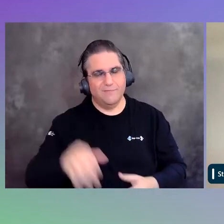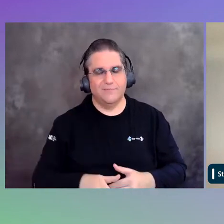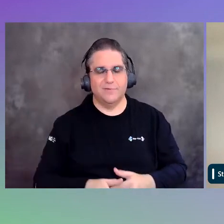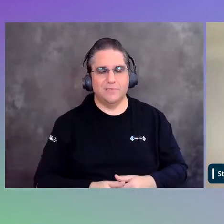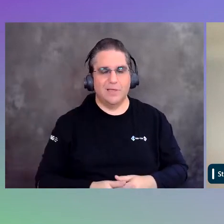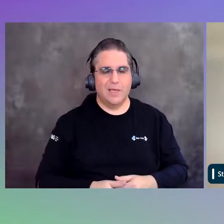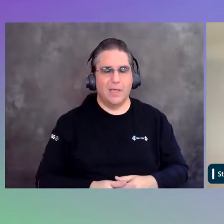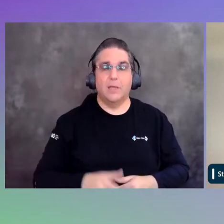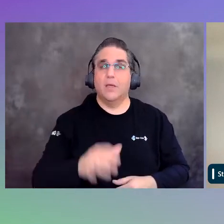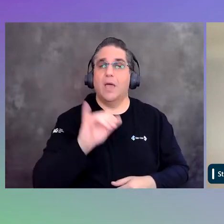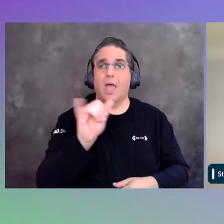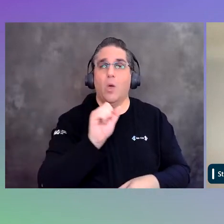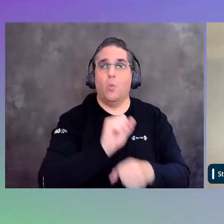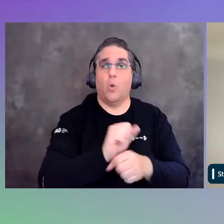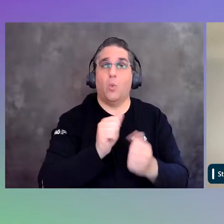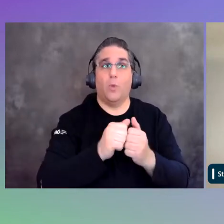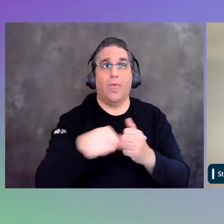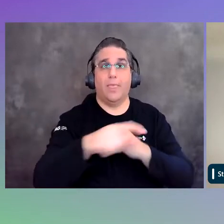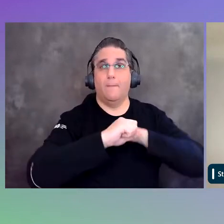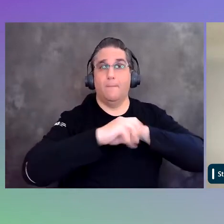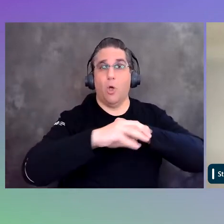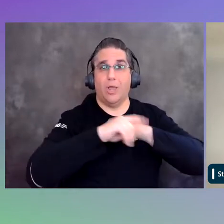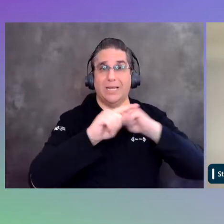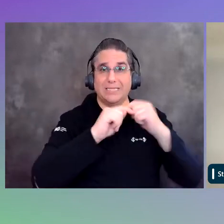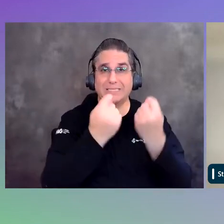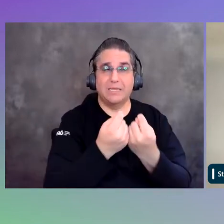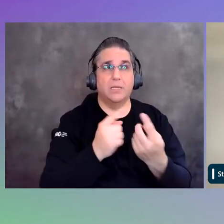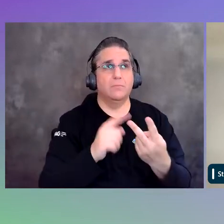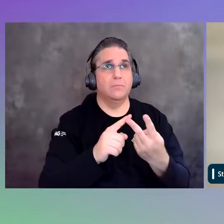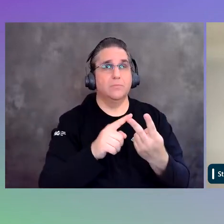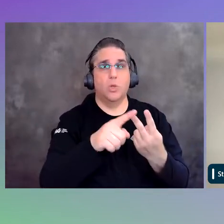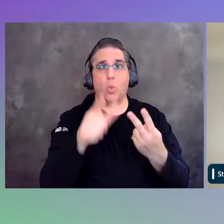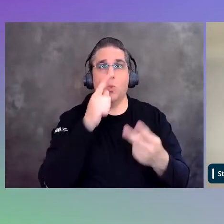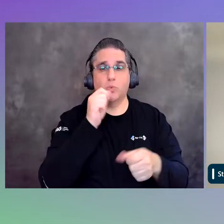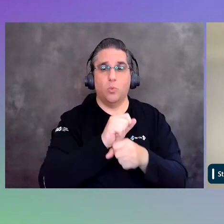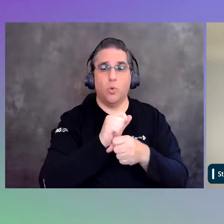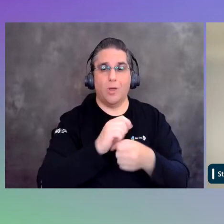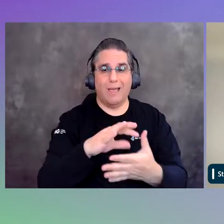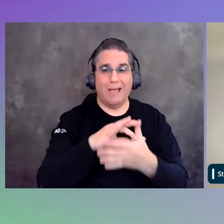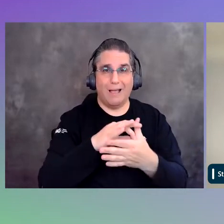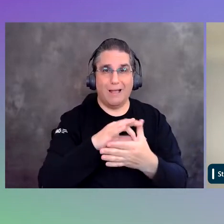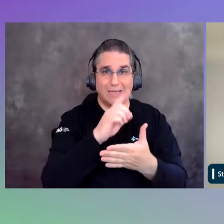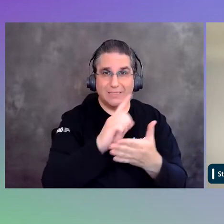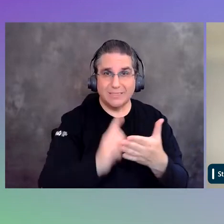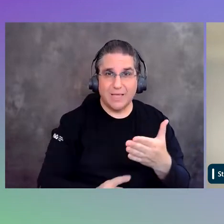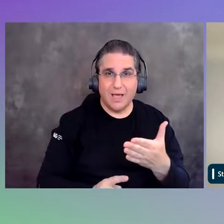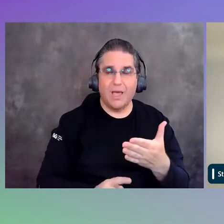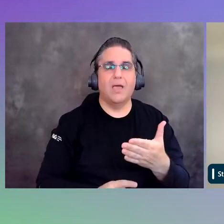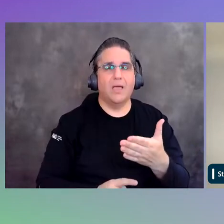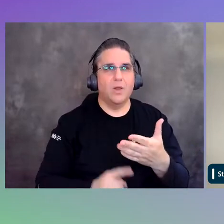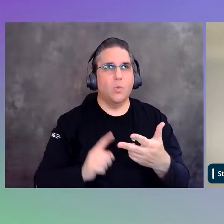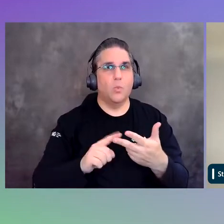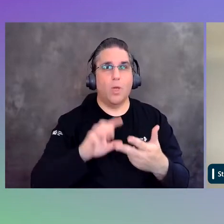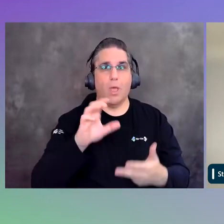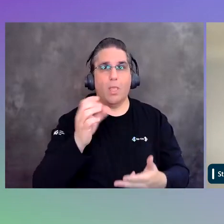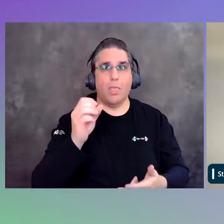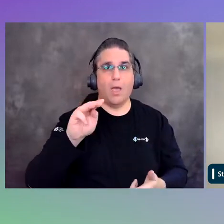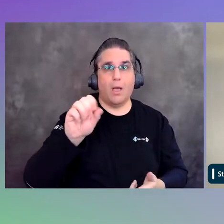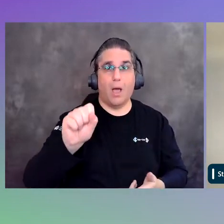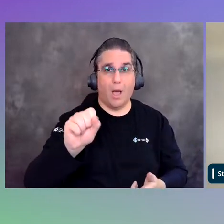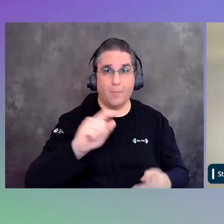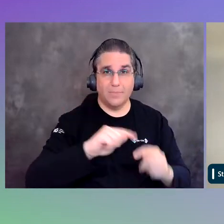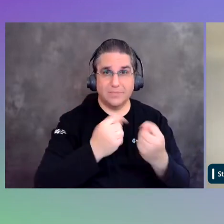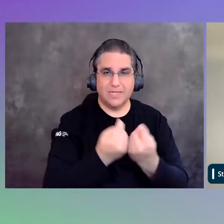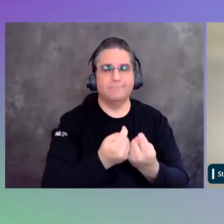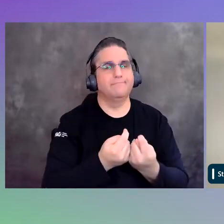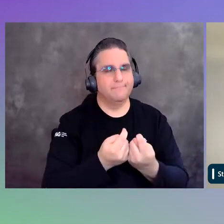our marketing teams, working with people in content design, uh, and our comms teams as well to brief them on how